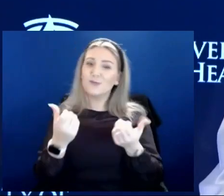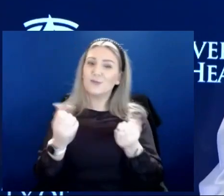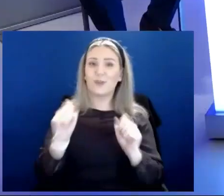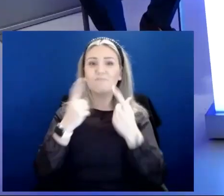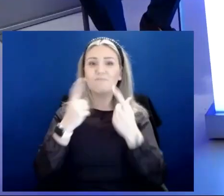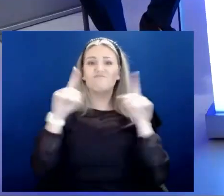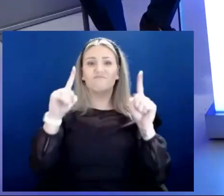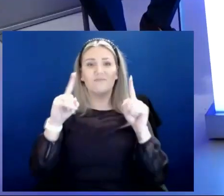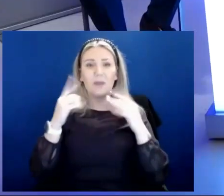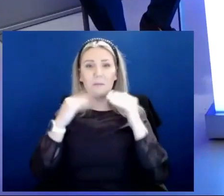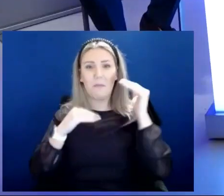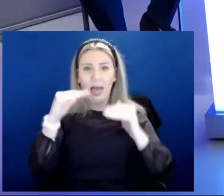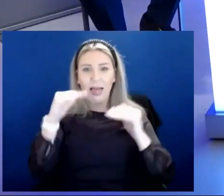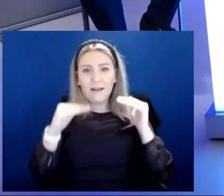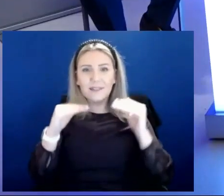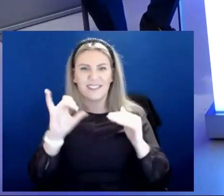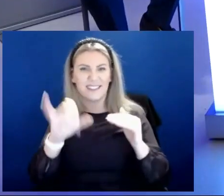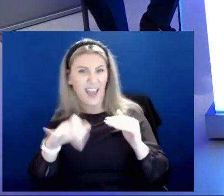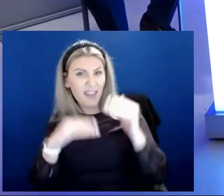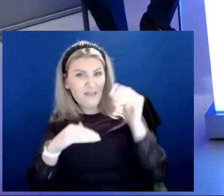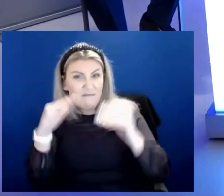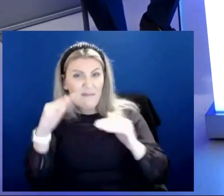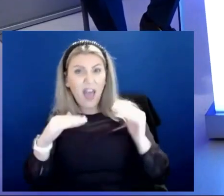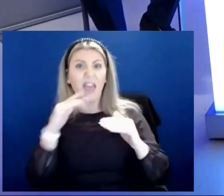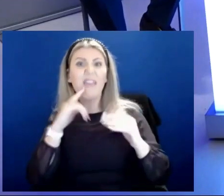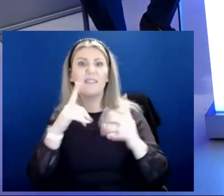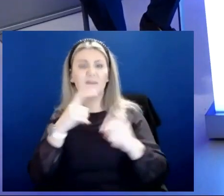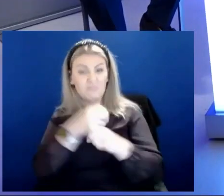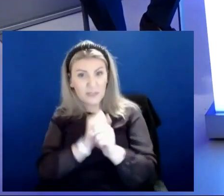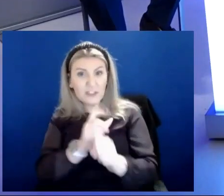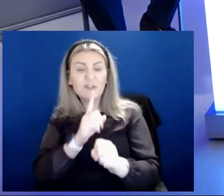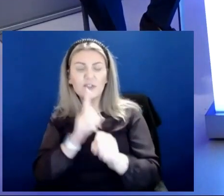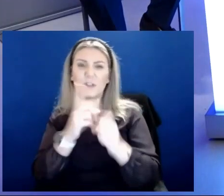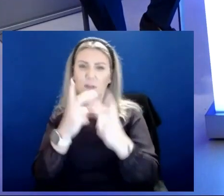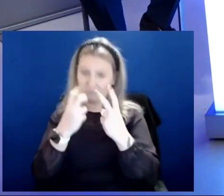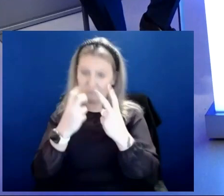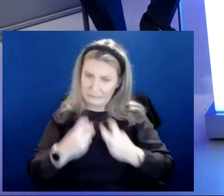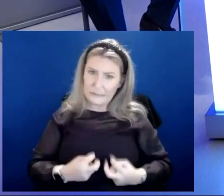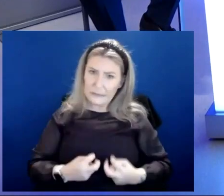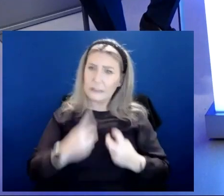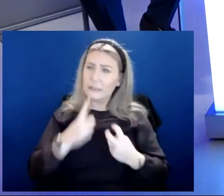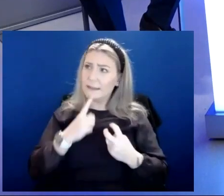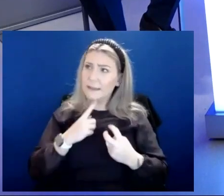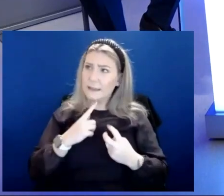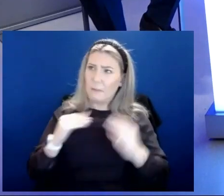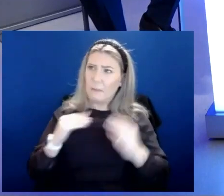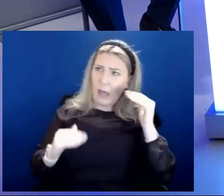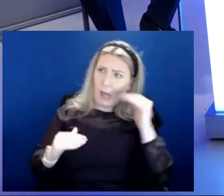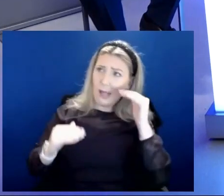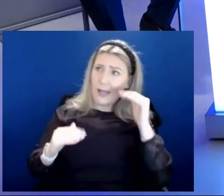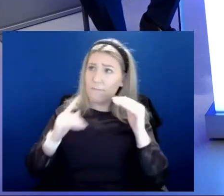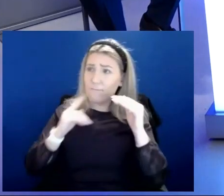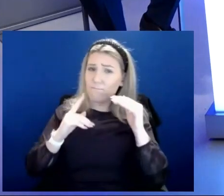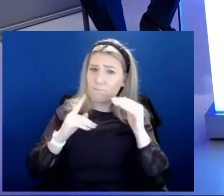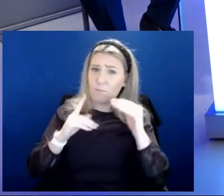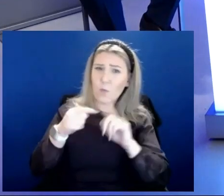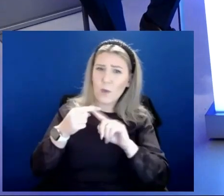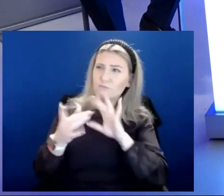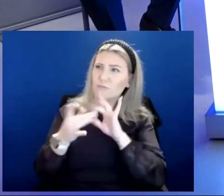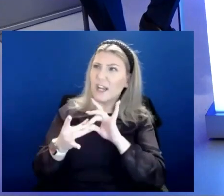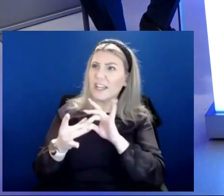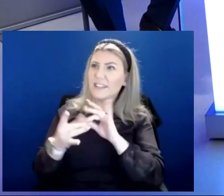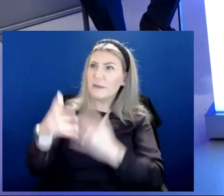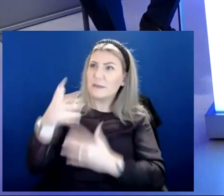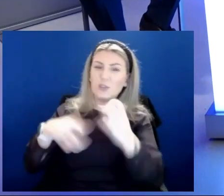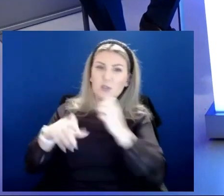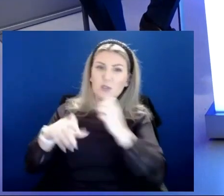keep your balance in check and always be evaluating, am I tipping to one side when it comes to social media, or, just